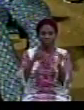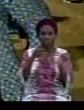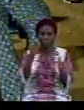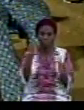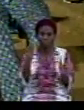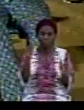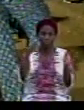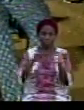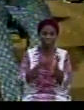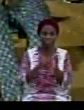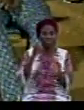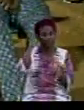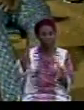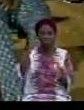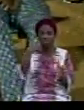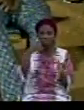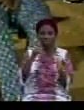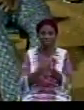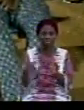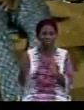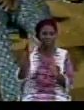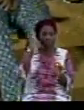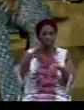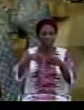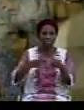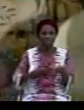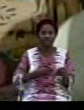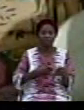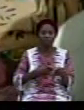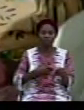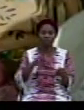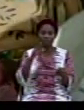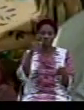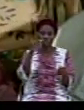Is that not the love that is overflowing?